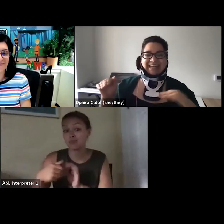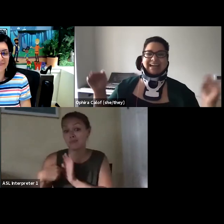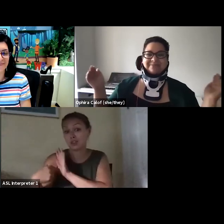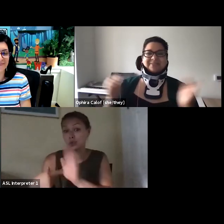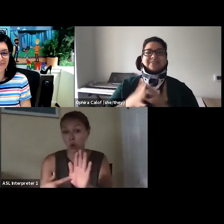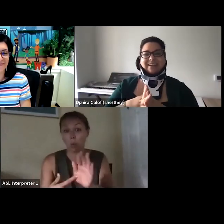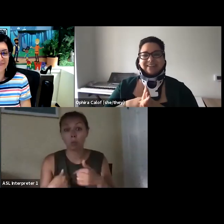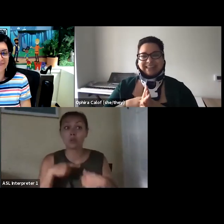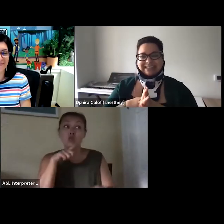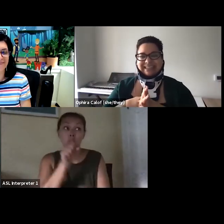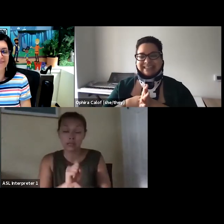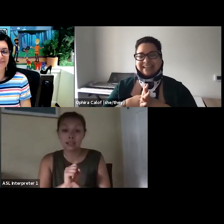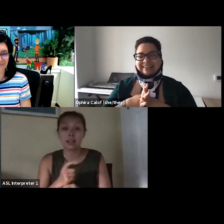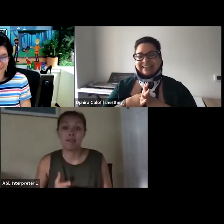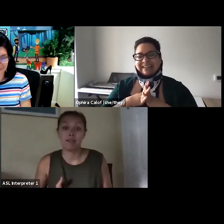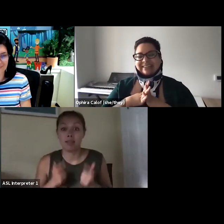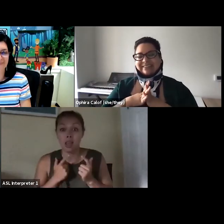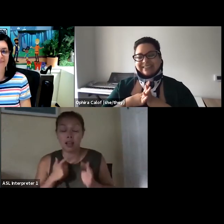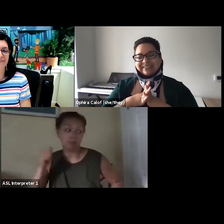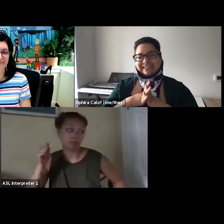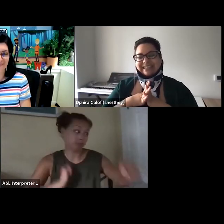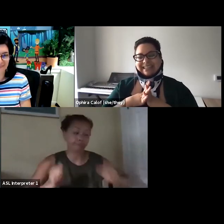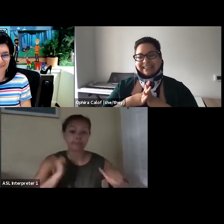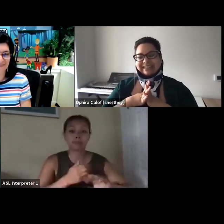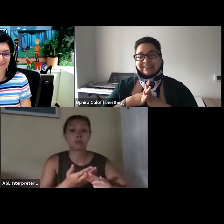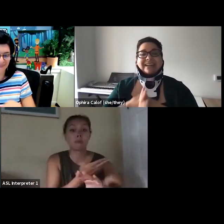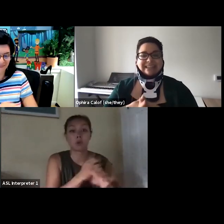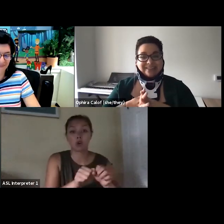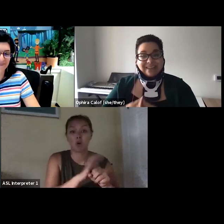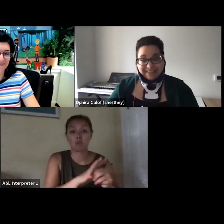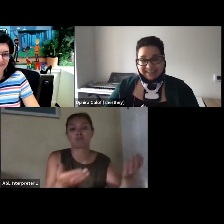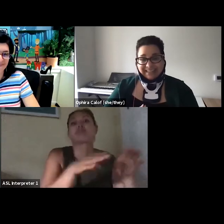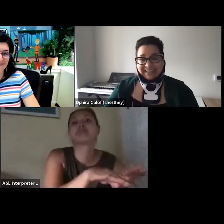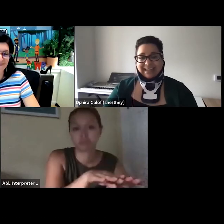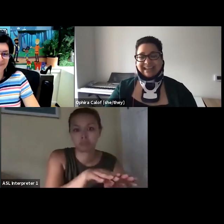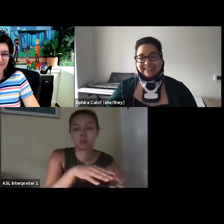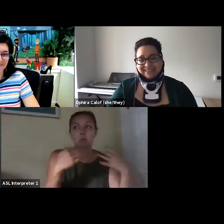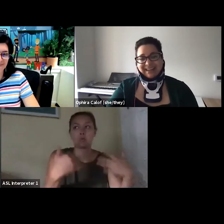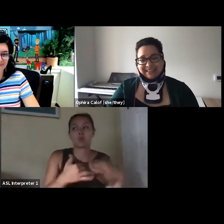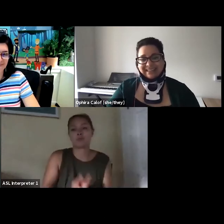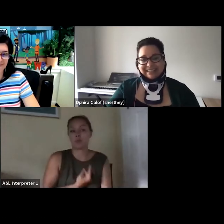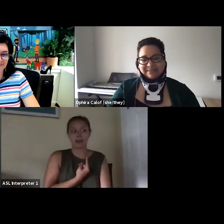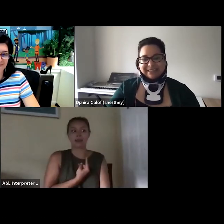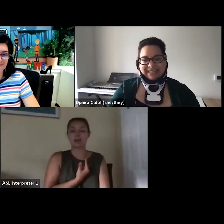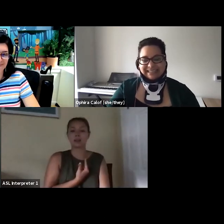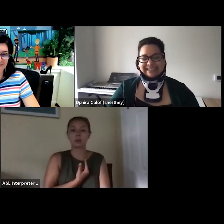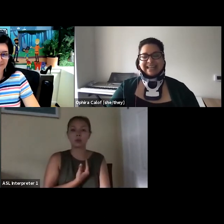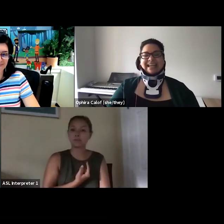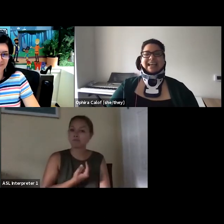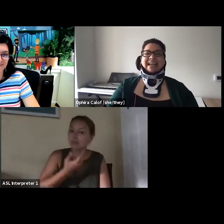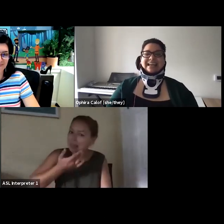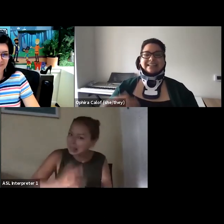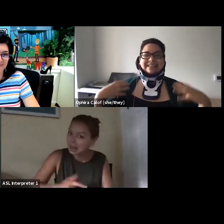2020 before everything shut down, which was quite lucky to have had that